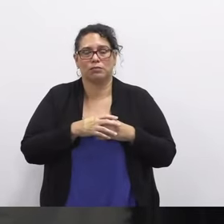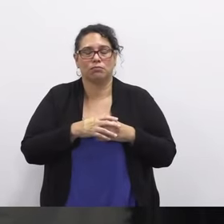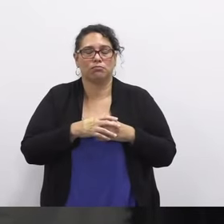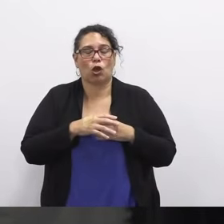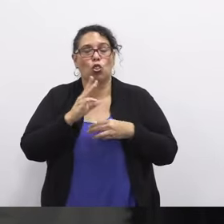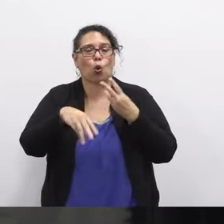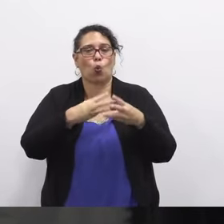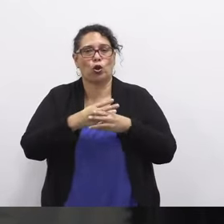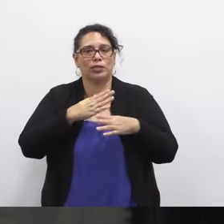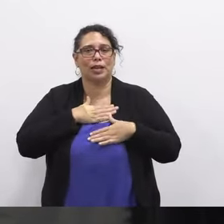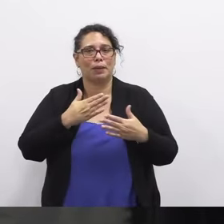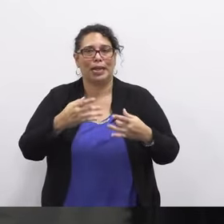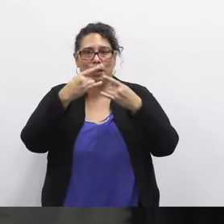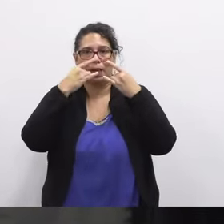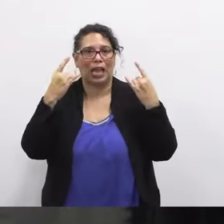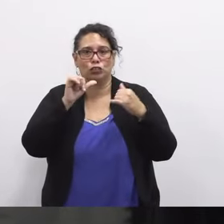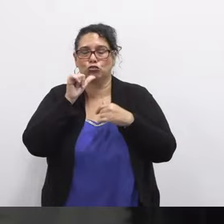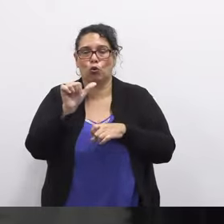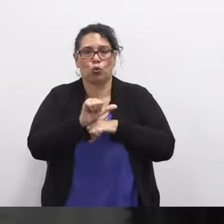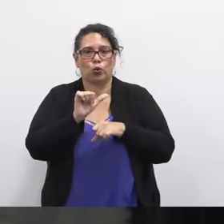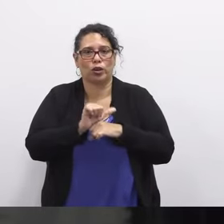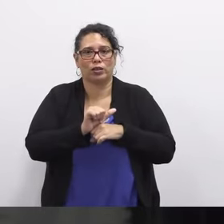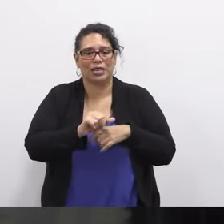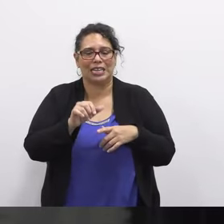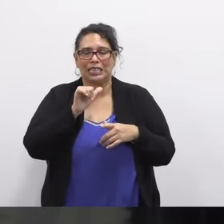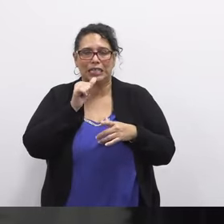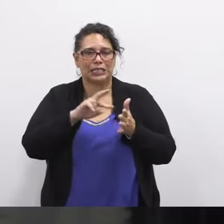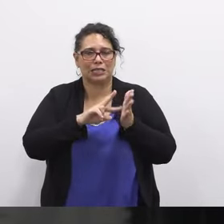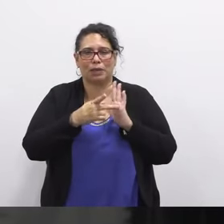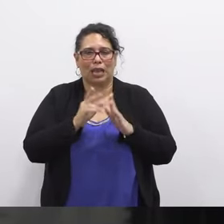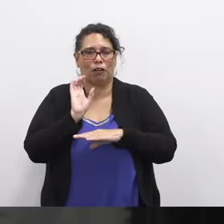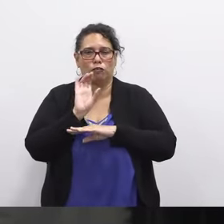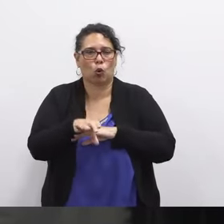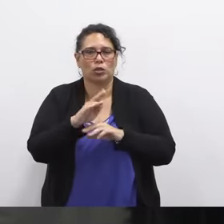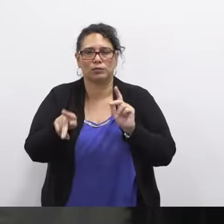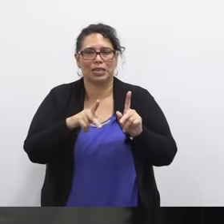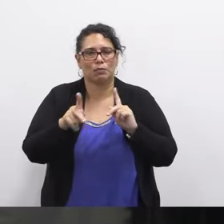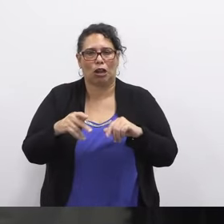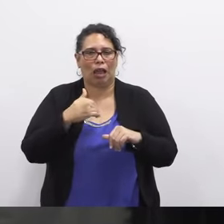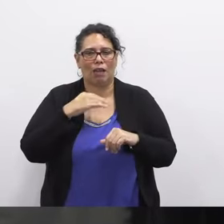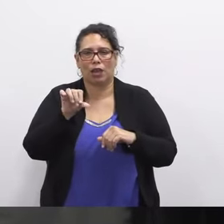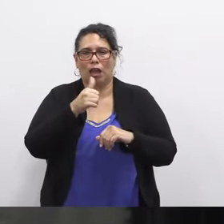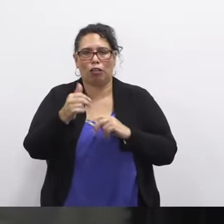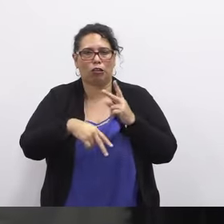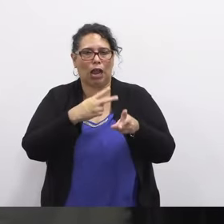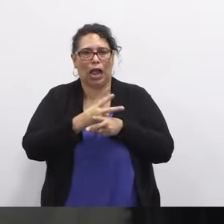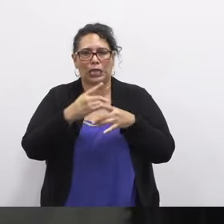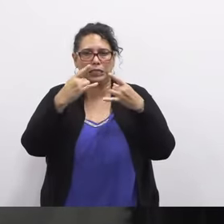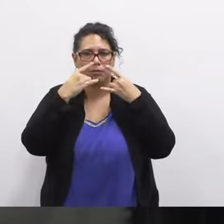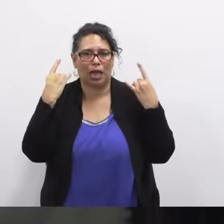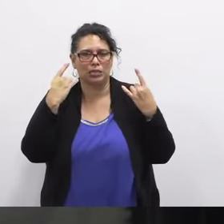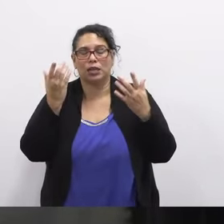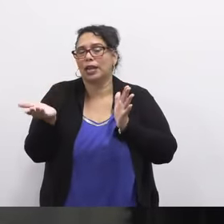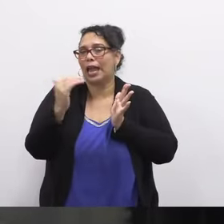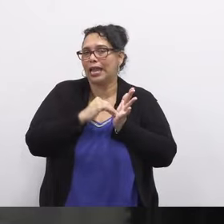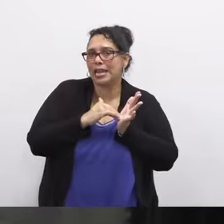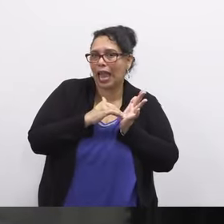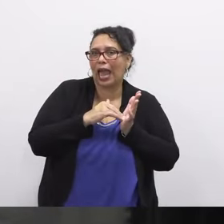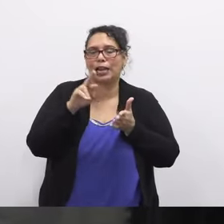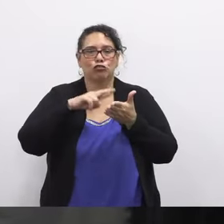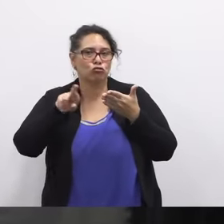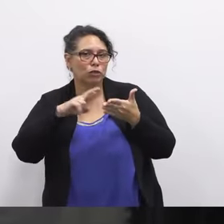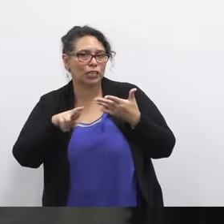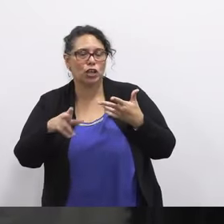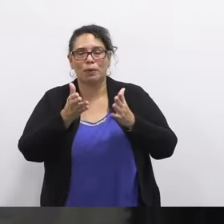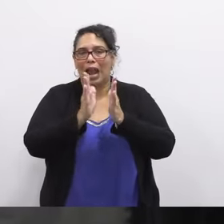so that's fantastic. The solution to that is not to step it up and force people to wear other types of masks. So again, I had to go and do some